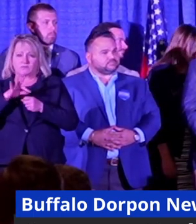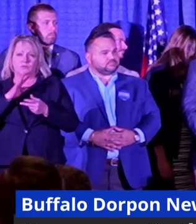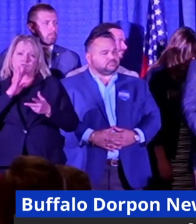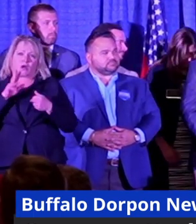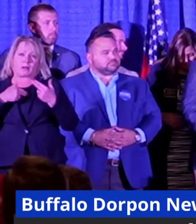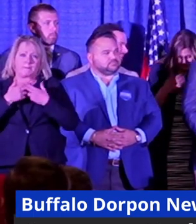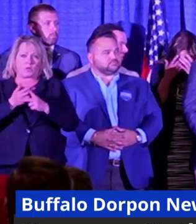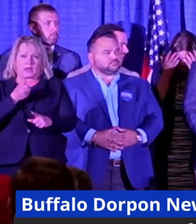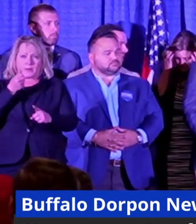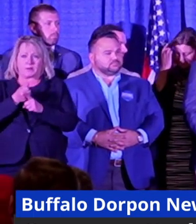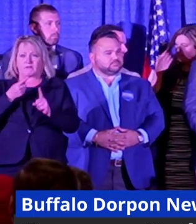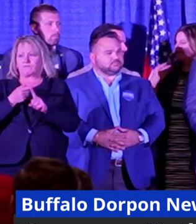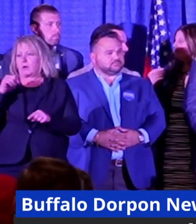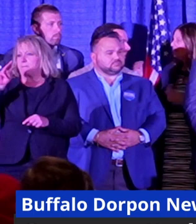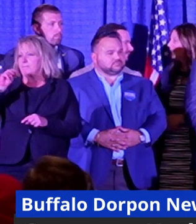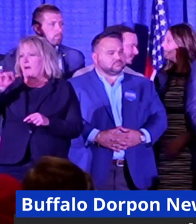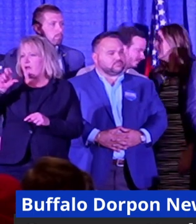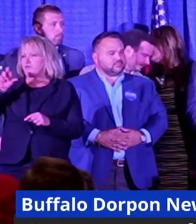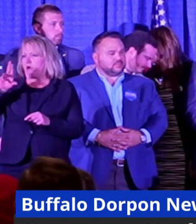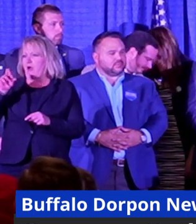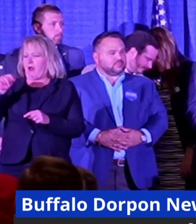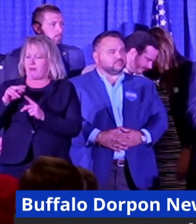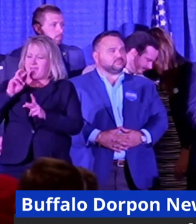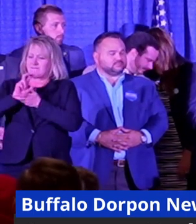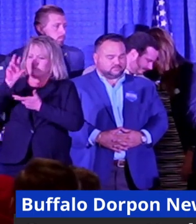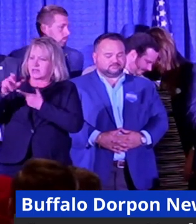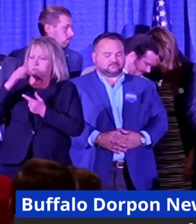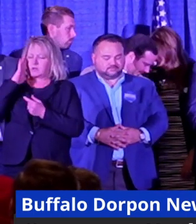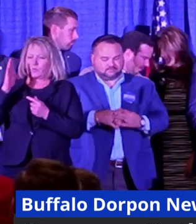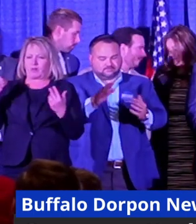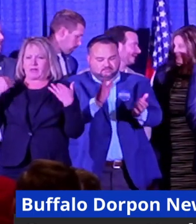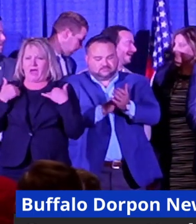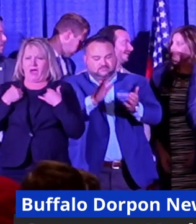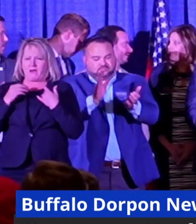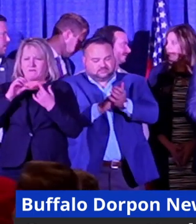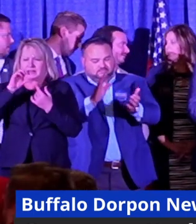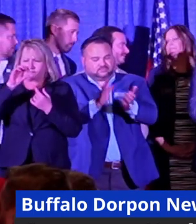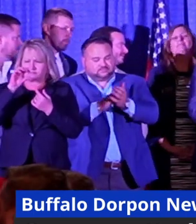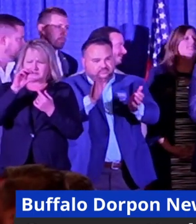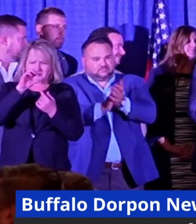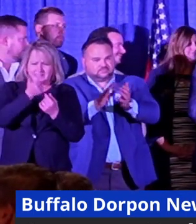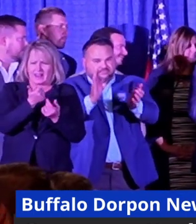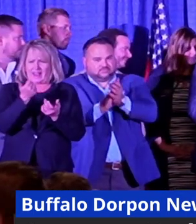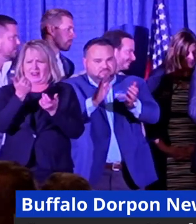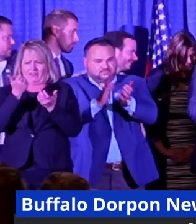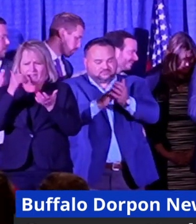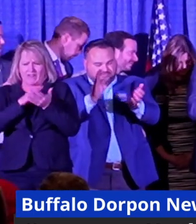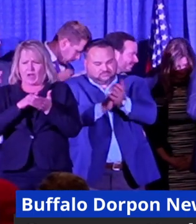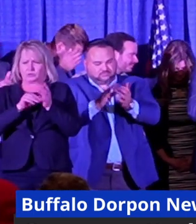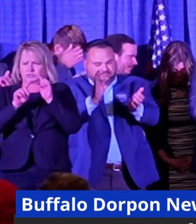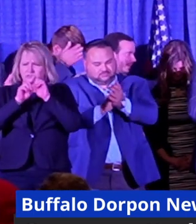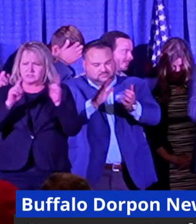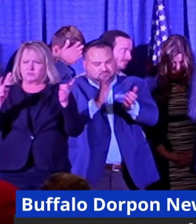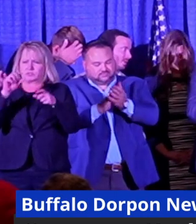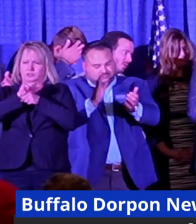that the Micron investment is going to have with tens of thousands of jobs.